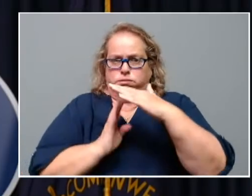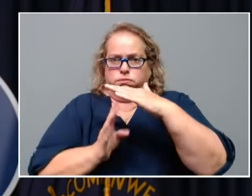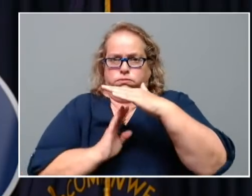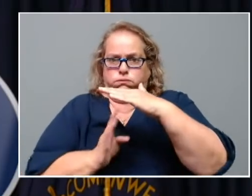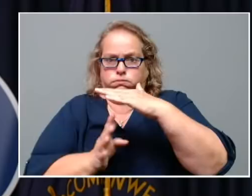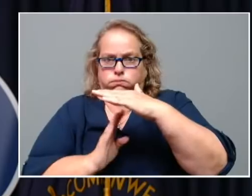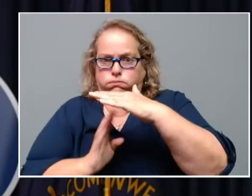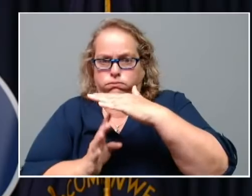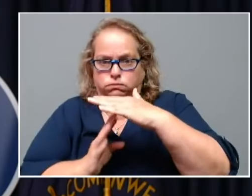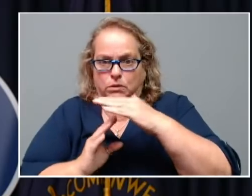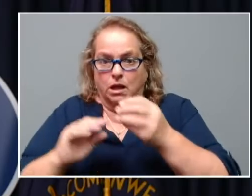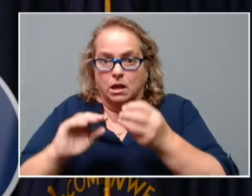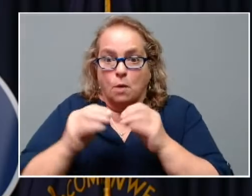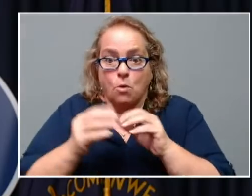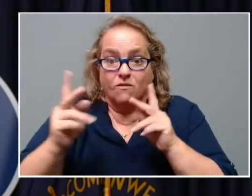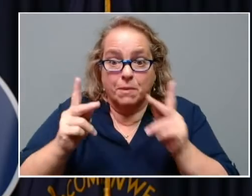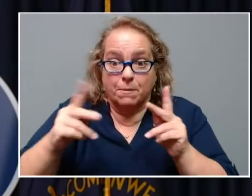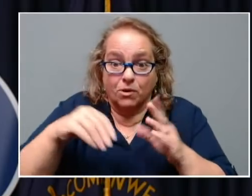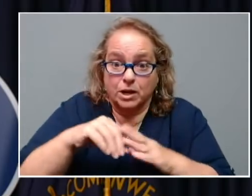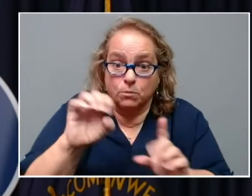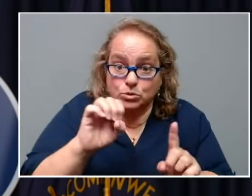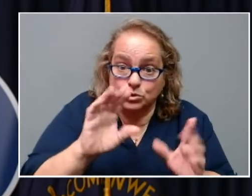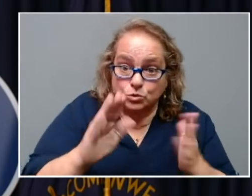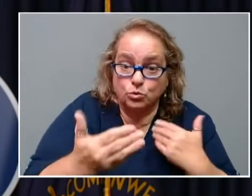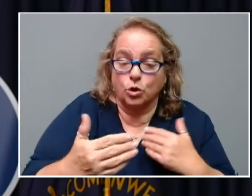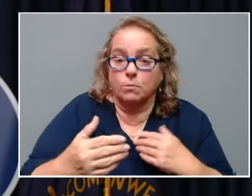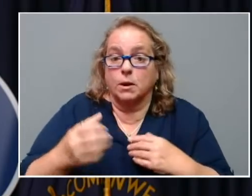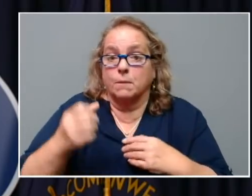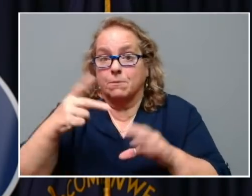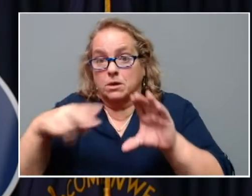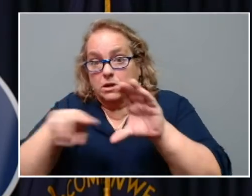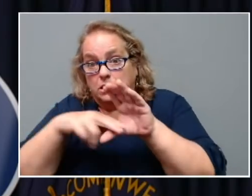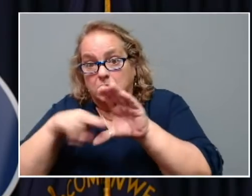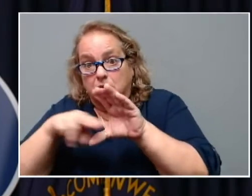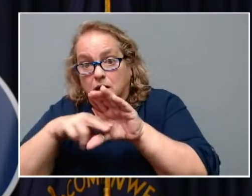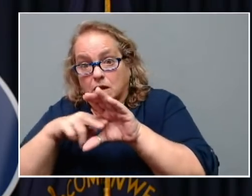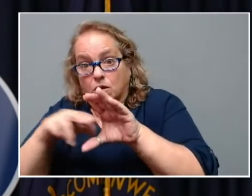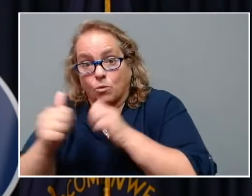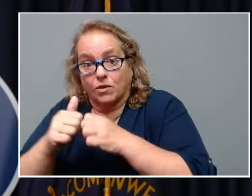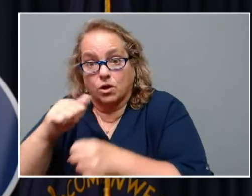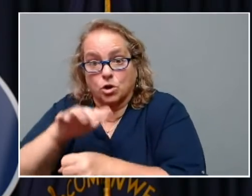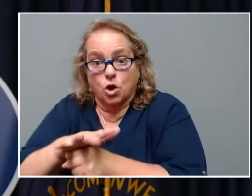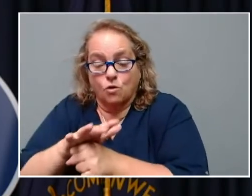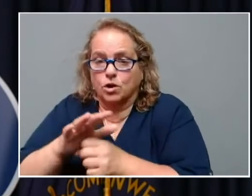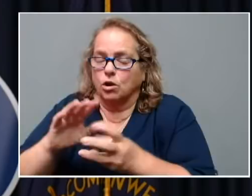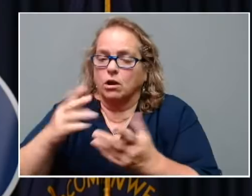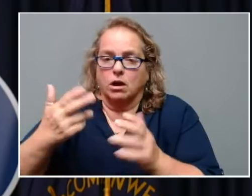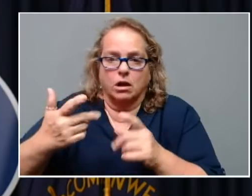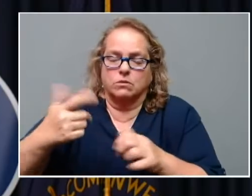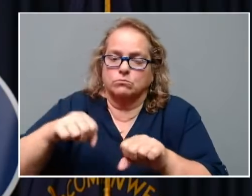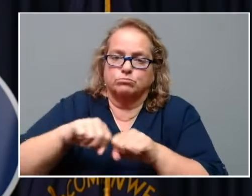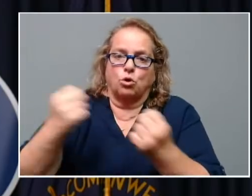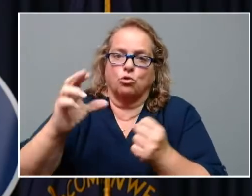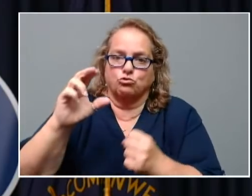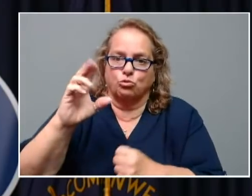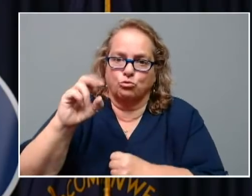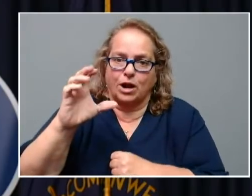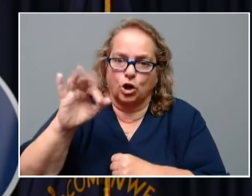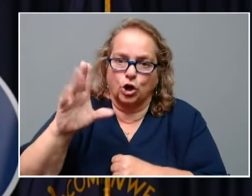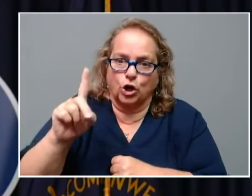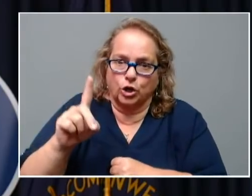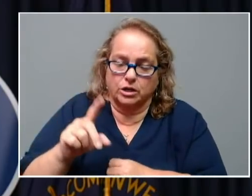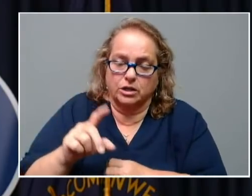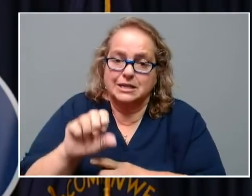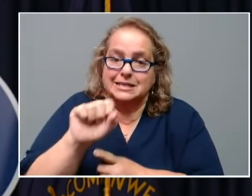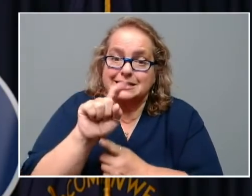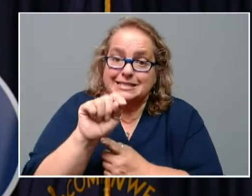in the emergency room, and inpatients with COVID. I want to thank Dr. Steve Toadvine, Chief Executive Officer, for speaking